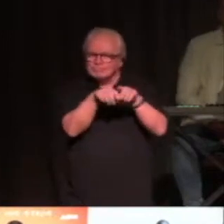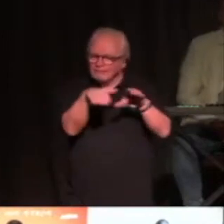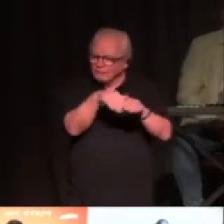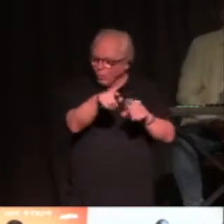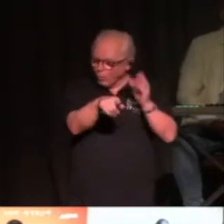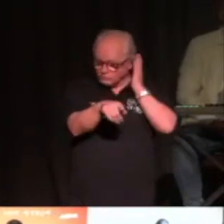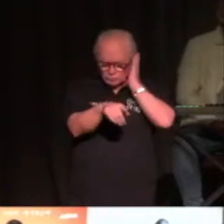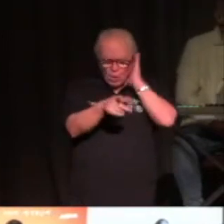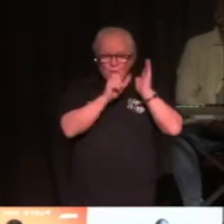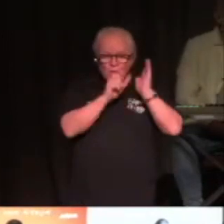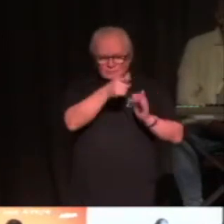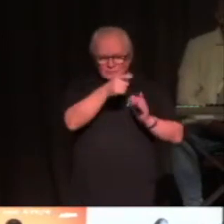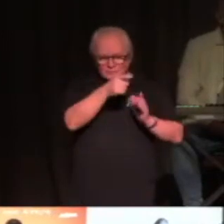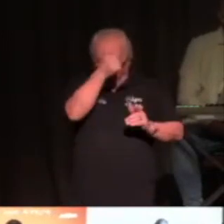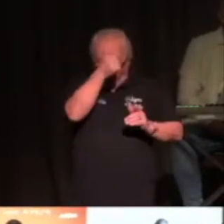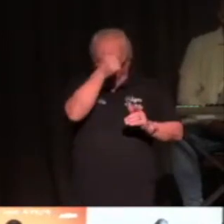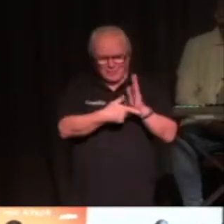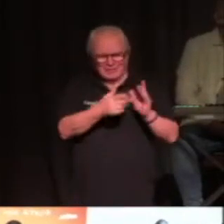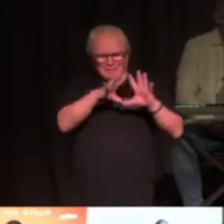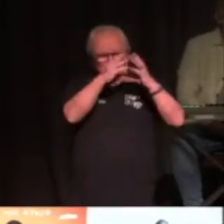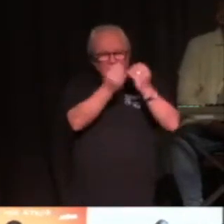seems to be those who have known all about it.